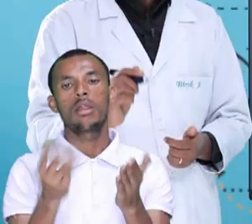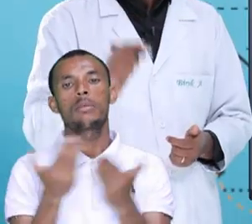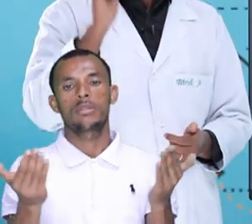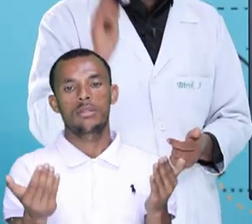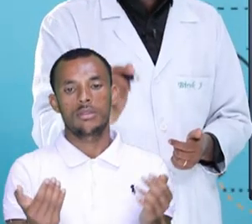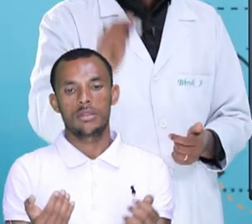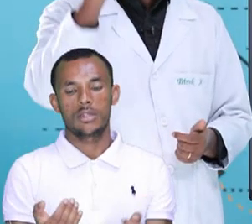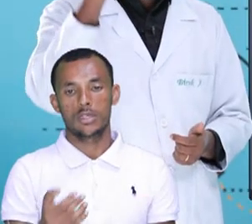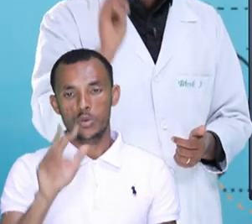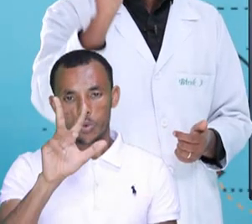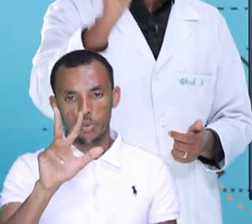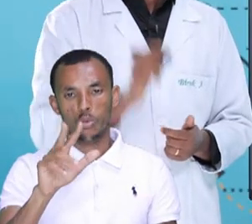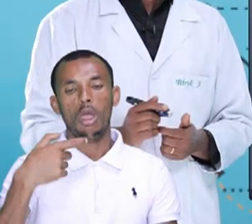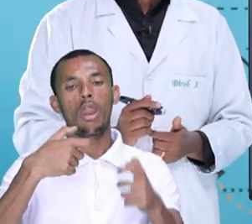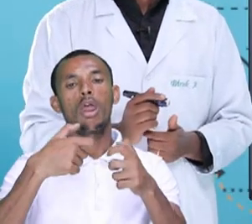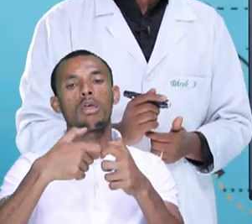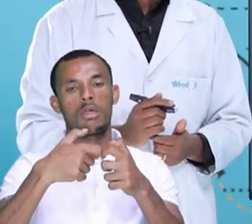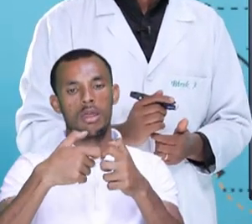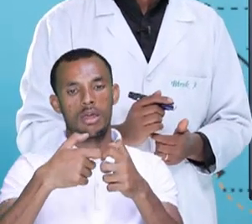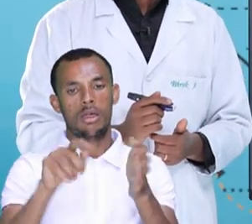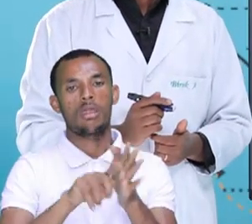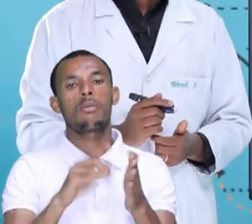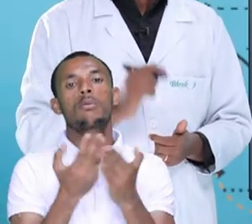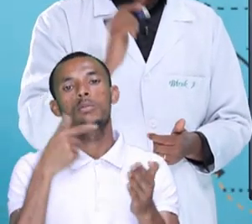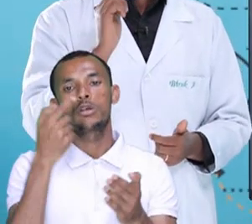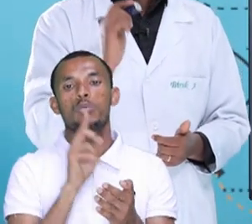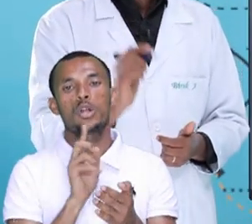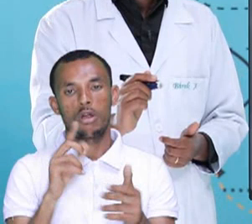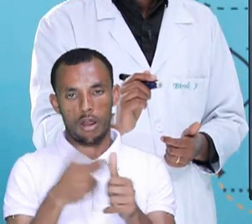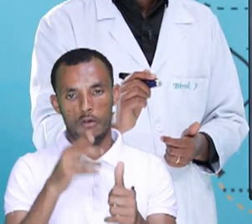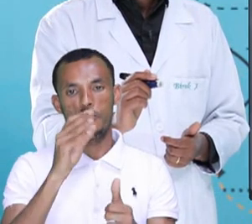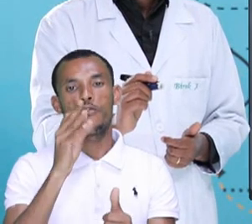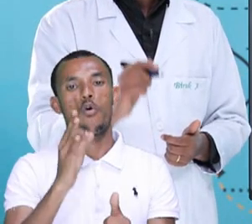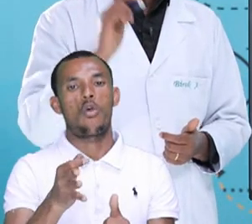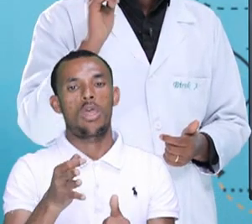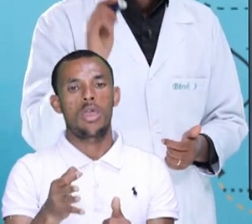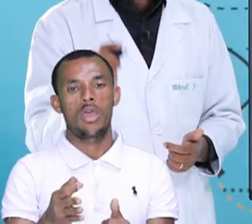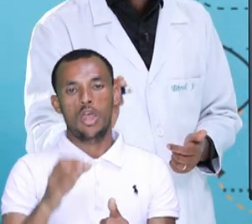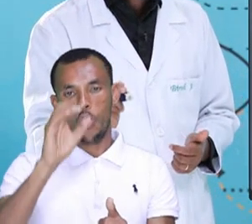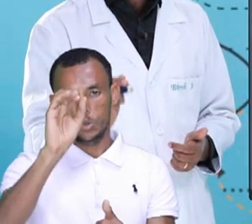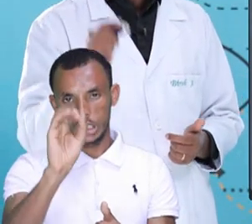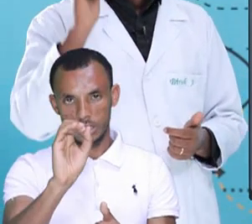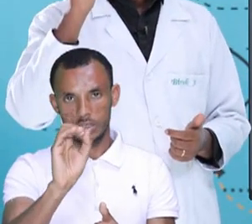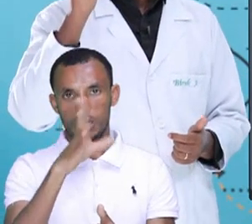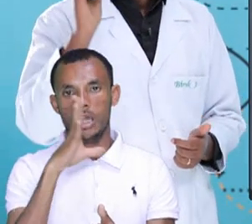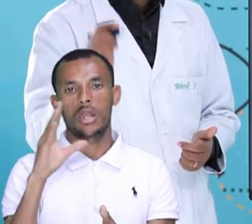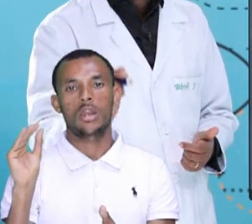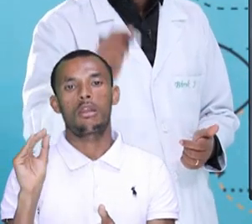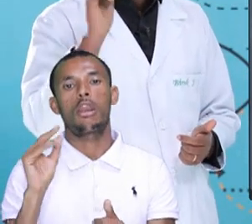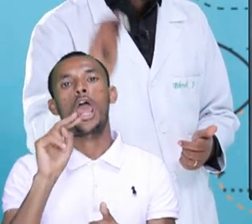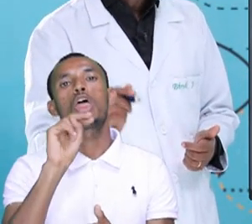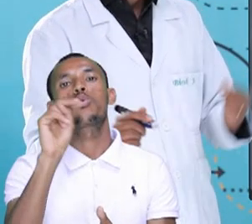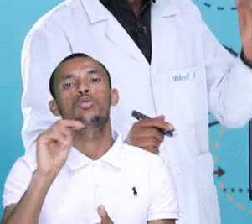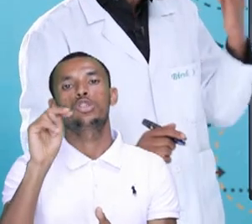What are the three most electronegative elements? Fluorine, oxygen, and